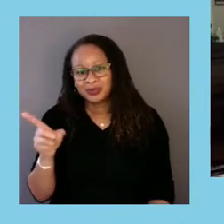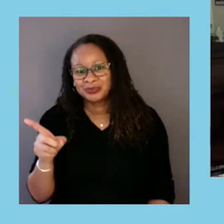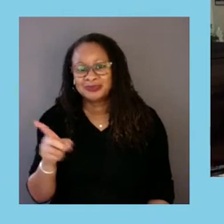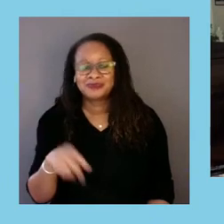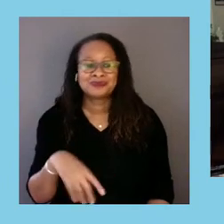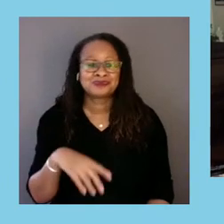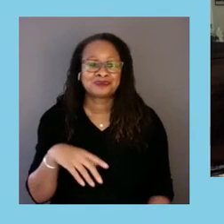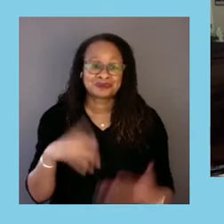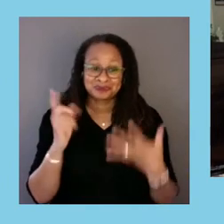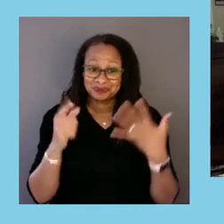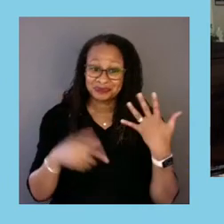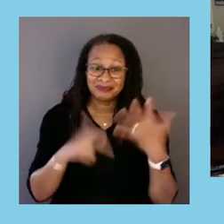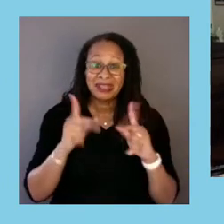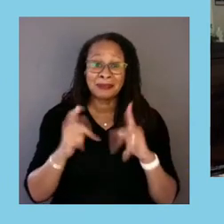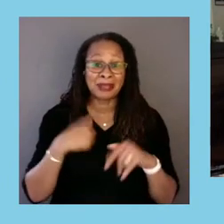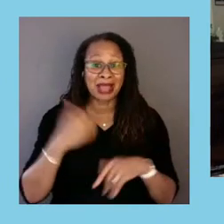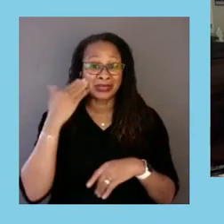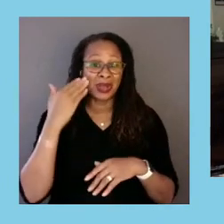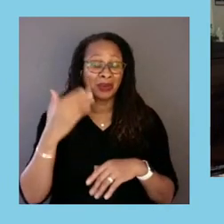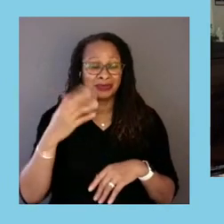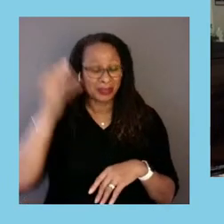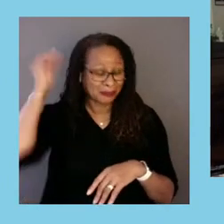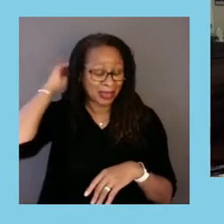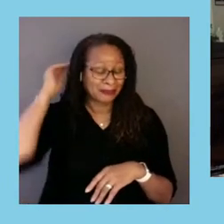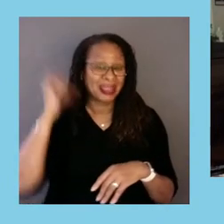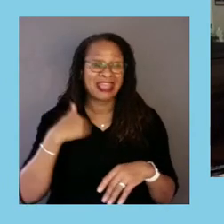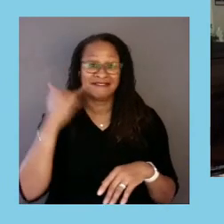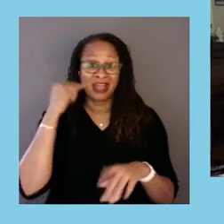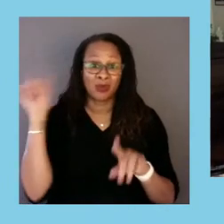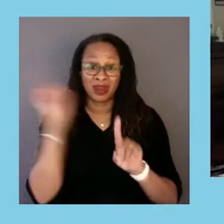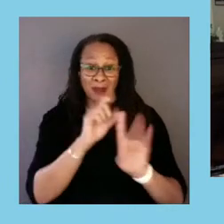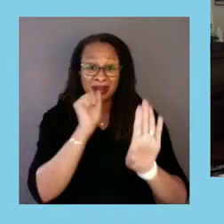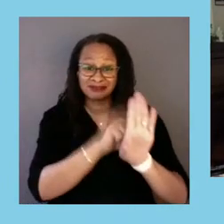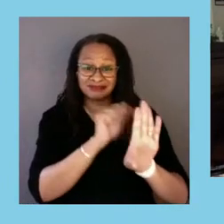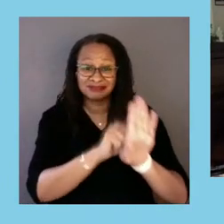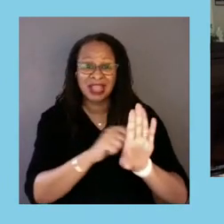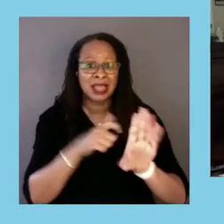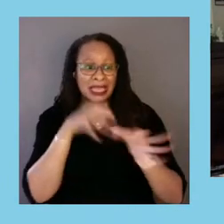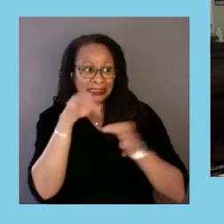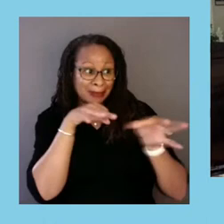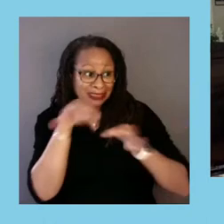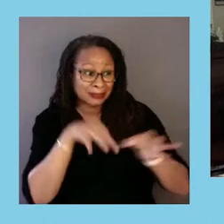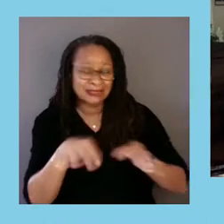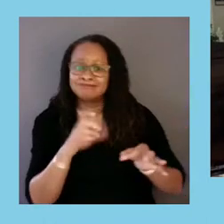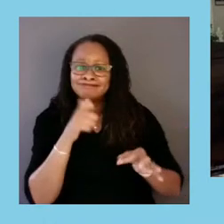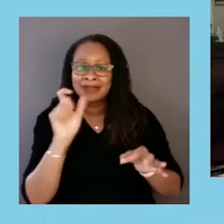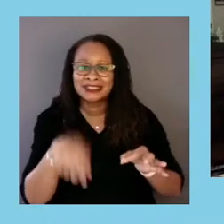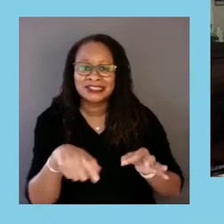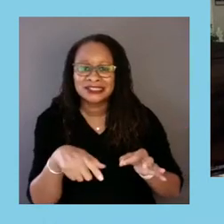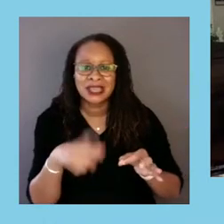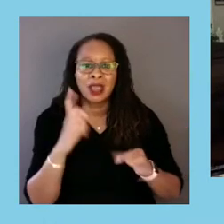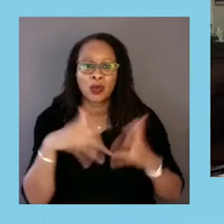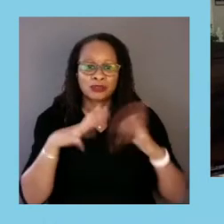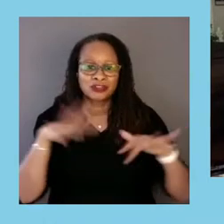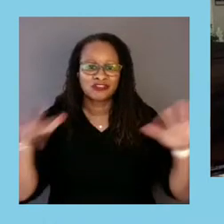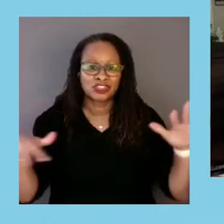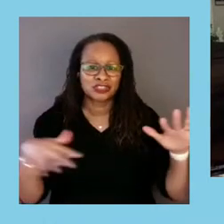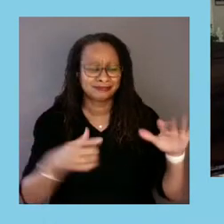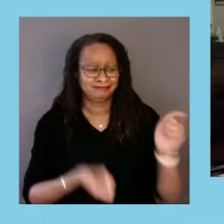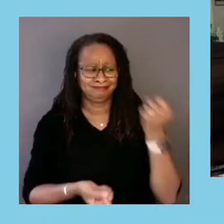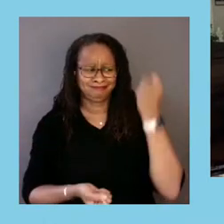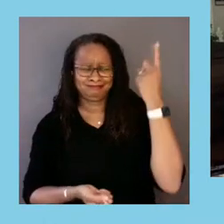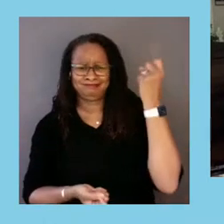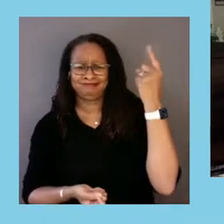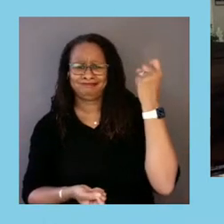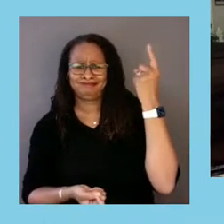folks that I know in the back of my head. If I knock on their door, I don't have to explain that extra layer of what diversity is, because they'll get it already by looking at what